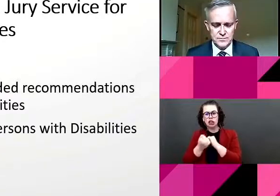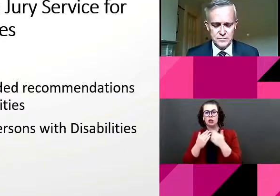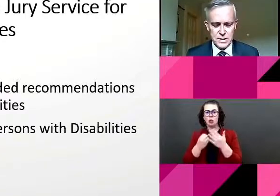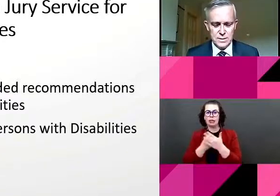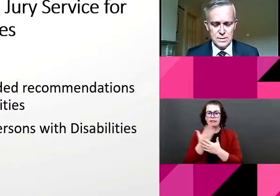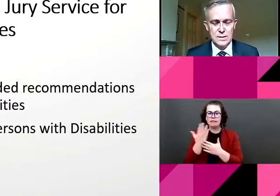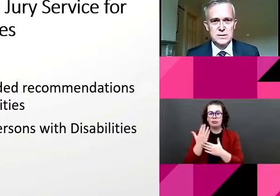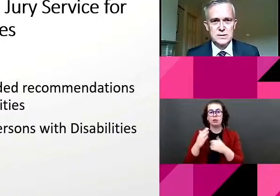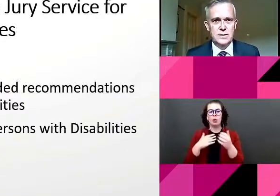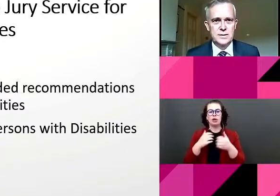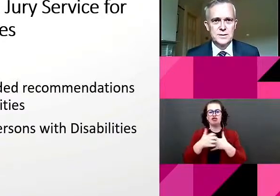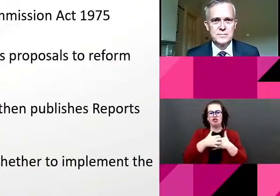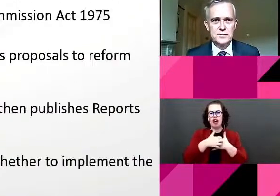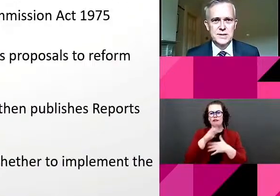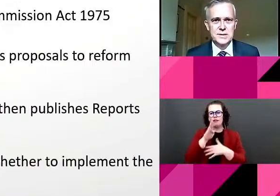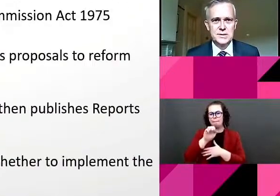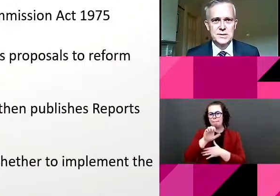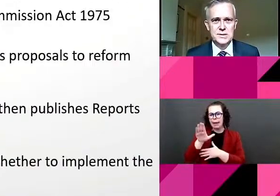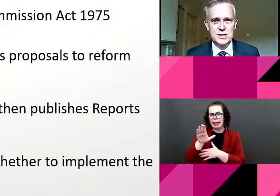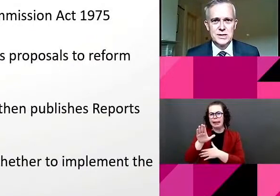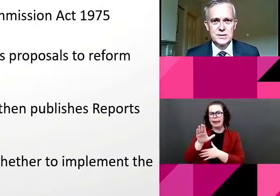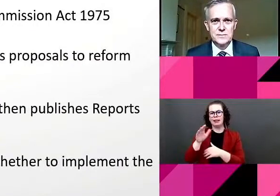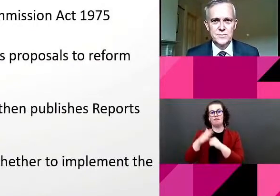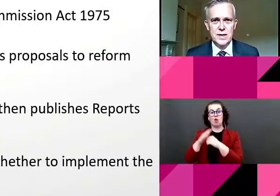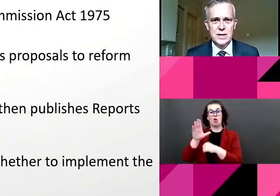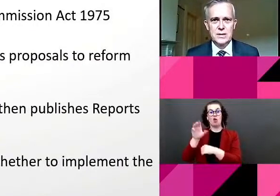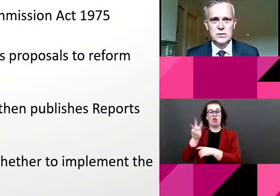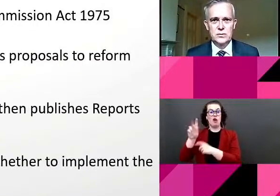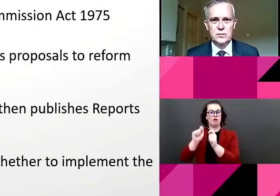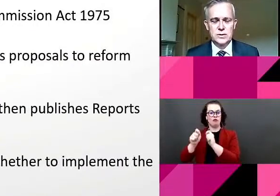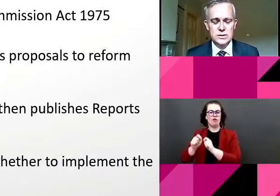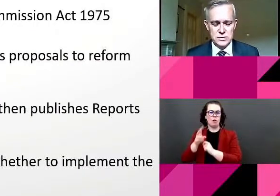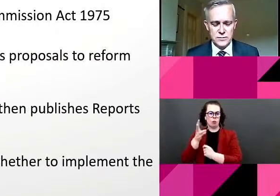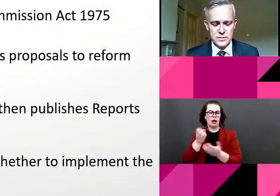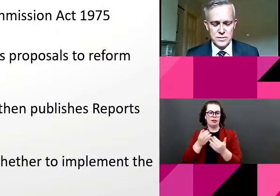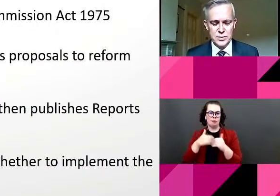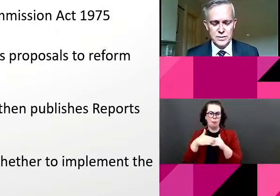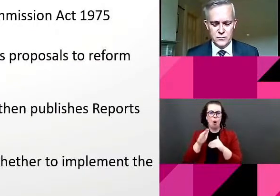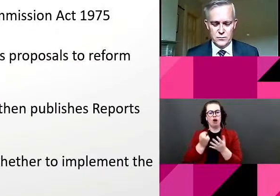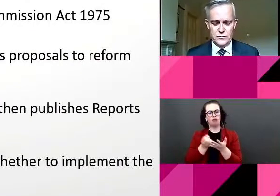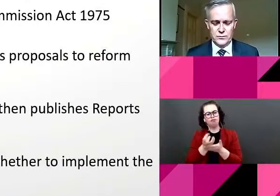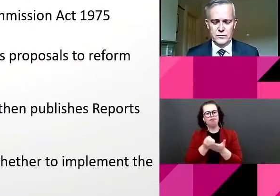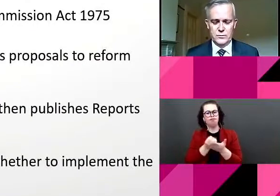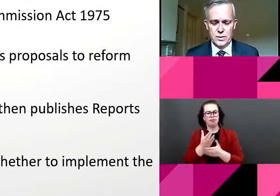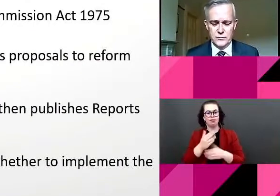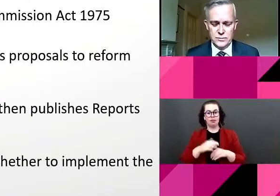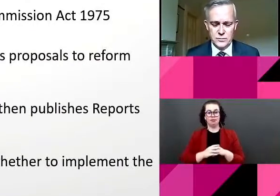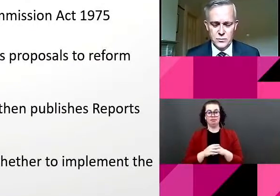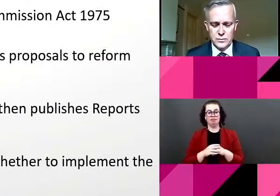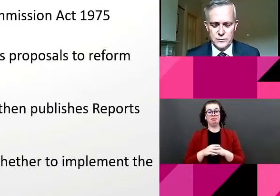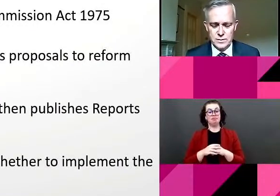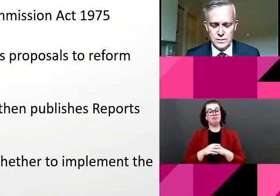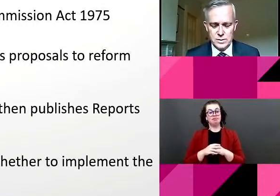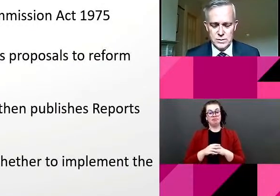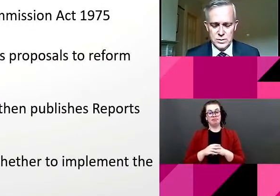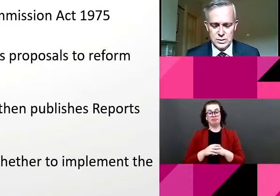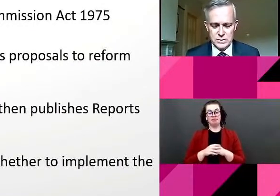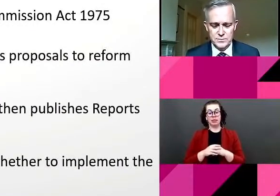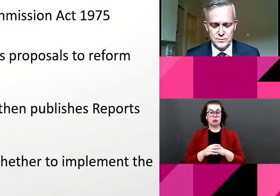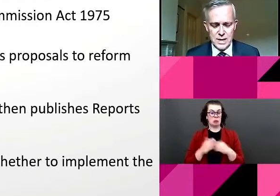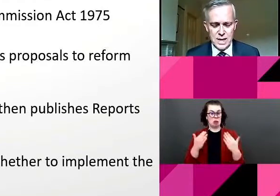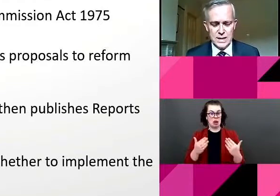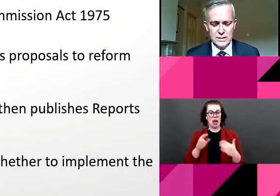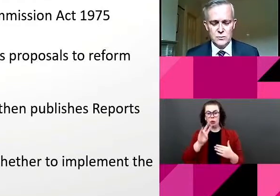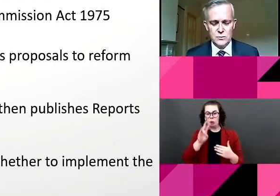mentioned. Next slide, please, Jason. So this is just a very brief overview of the role of the